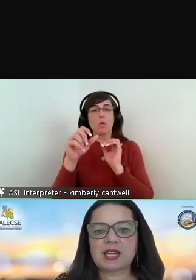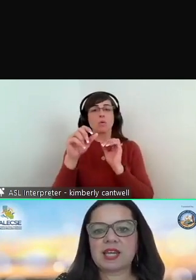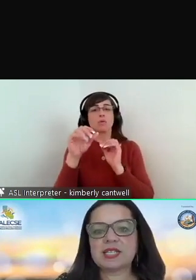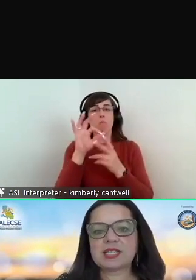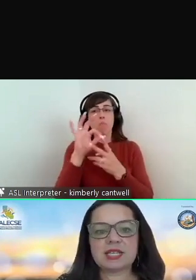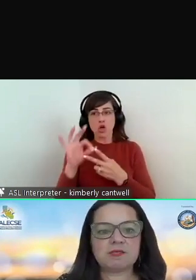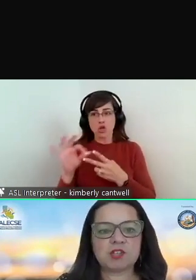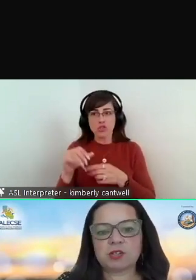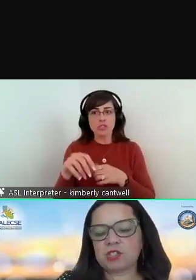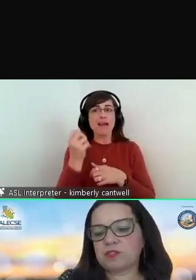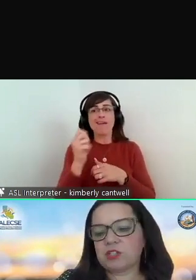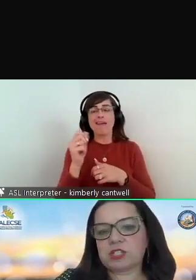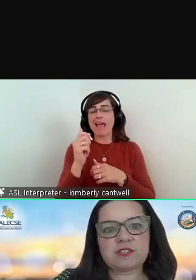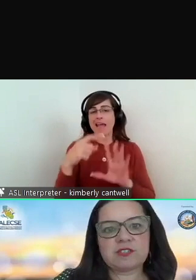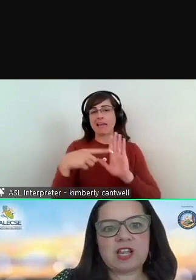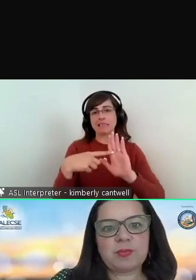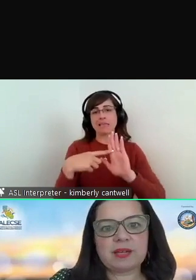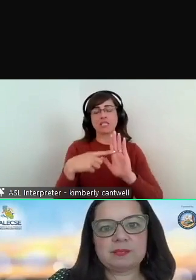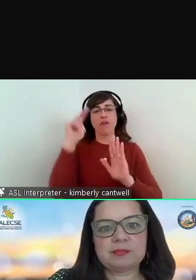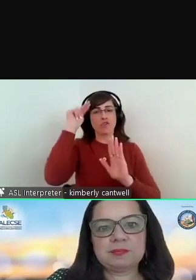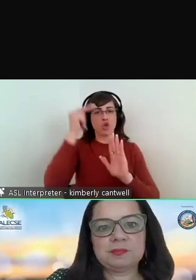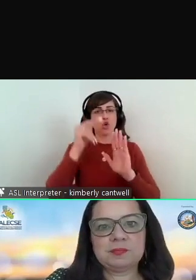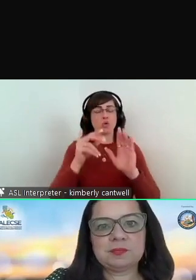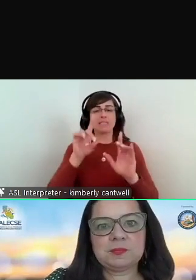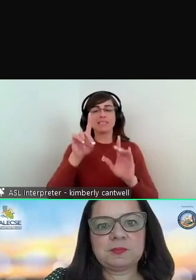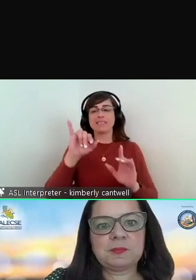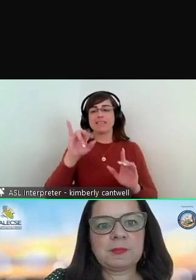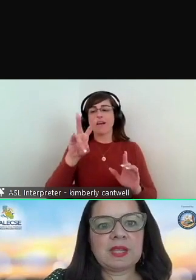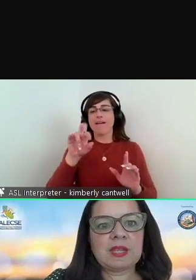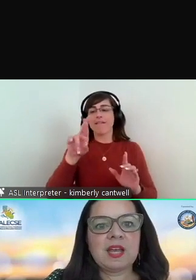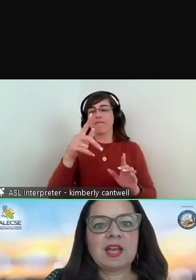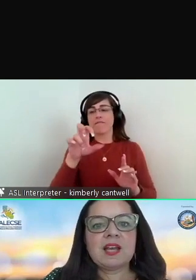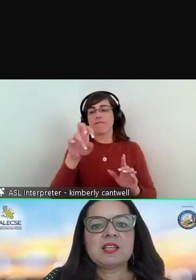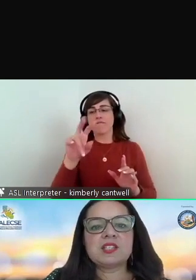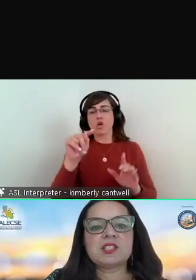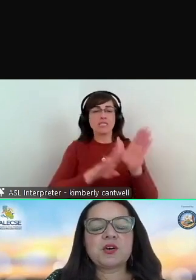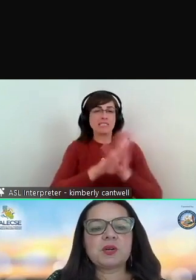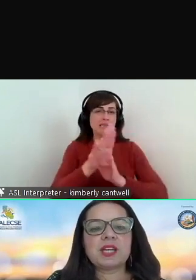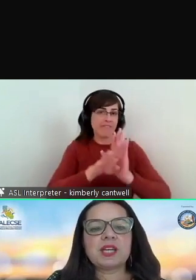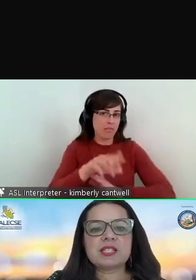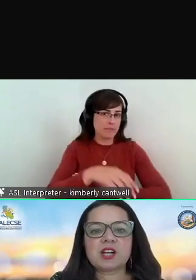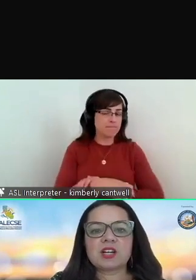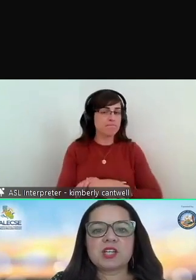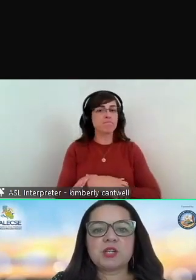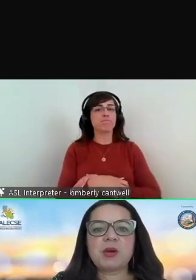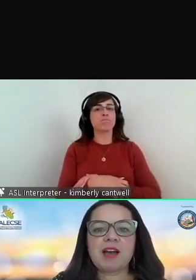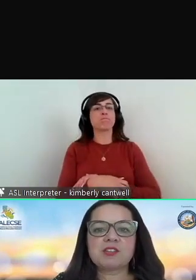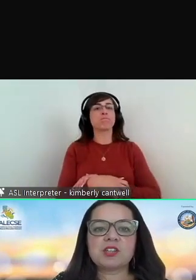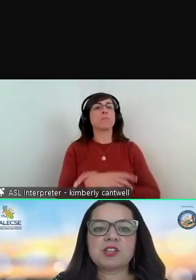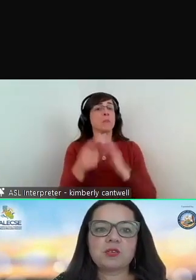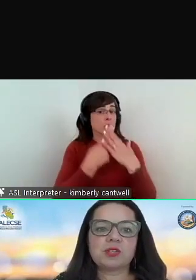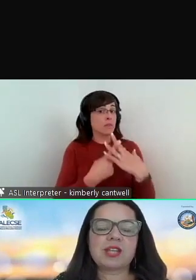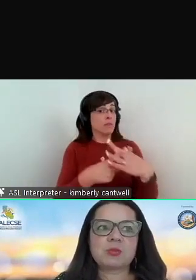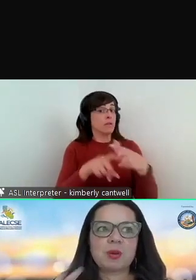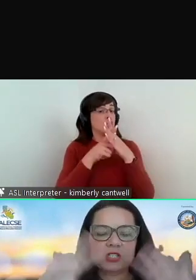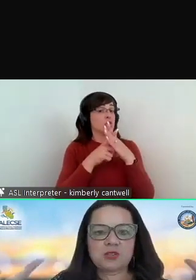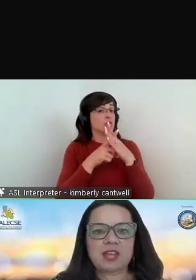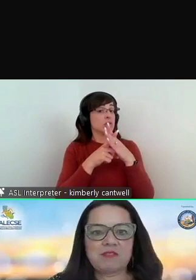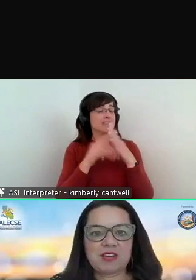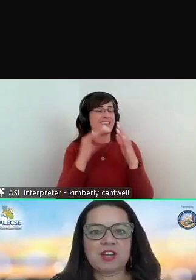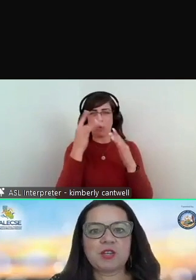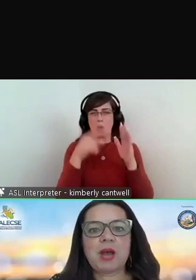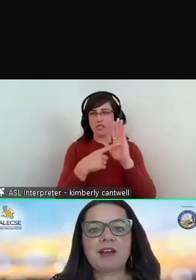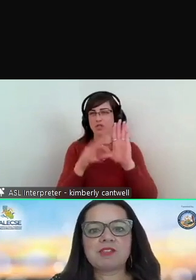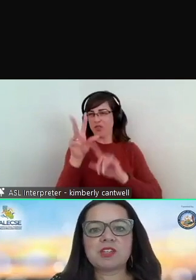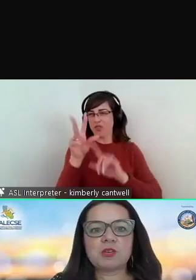markers, and any signs of neurodivergent development. So getting started, you have to know, that's why we showed